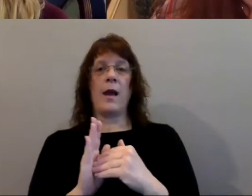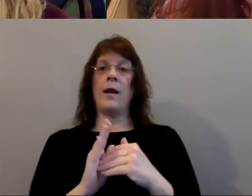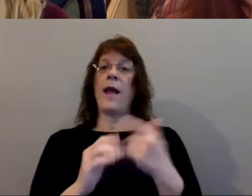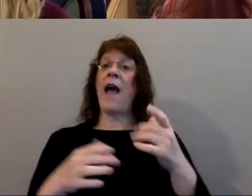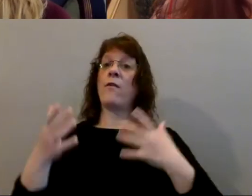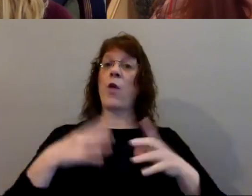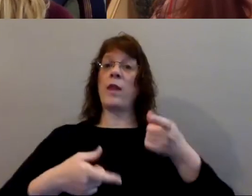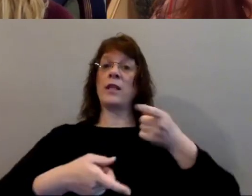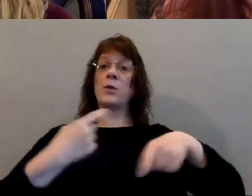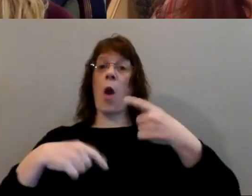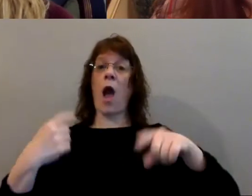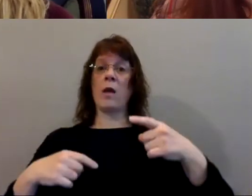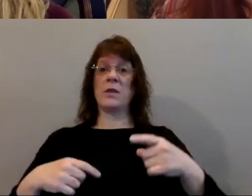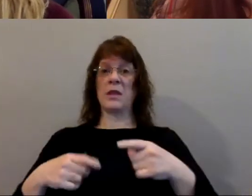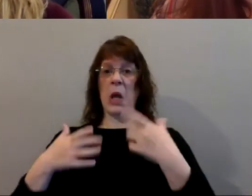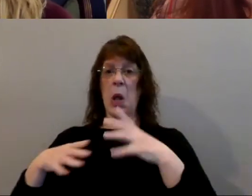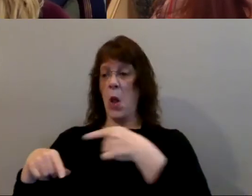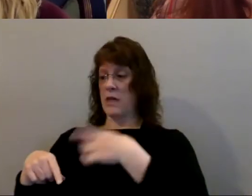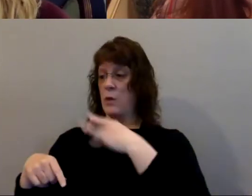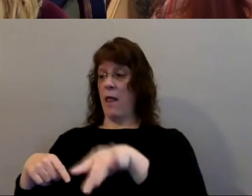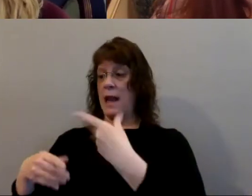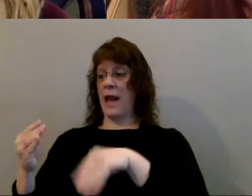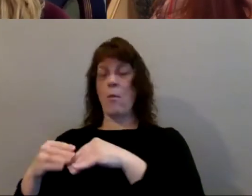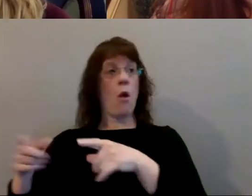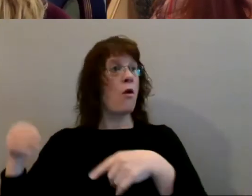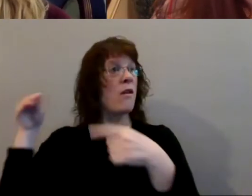for clothes that you don't like instead of just buying more,